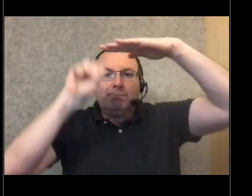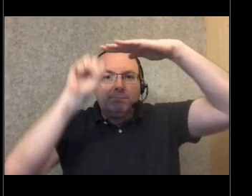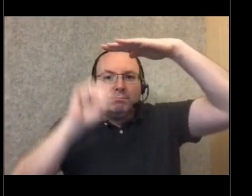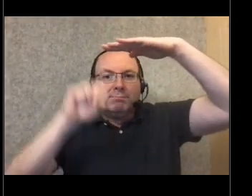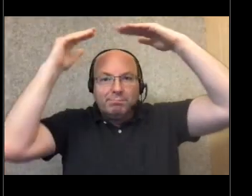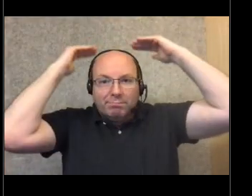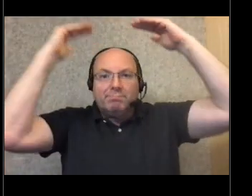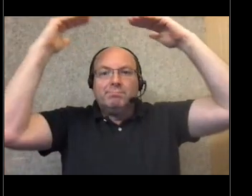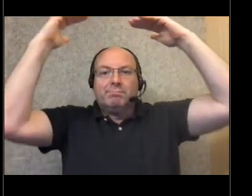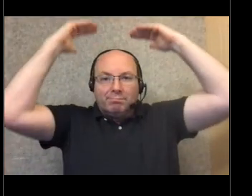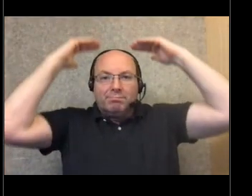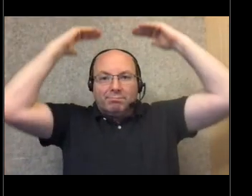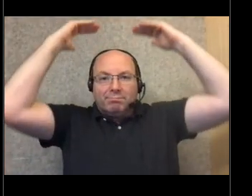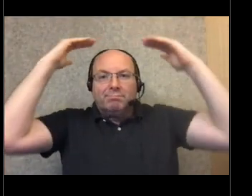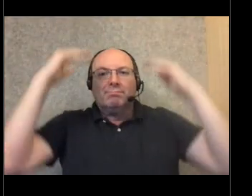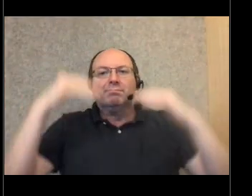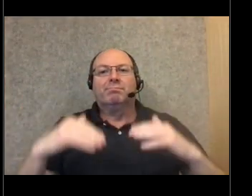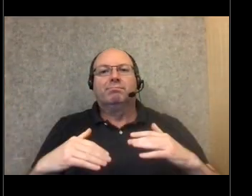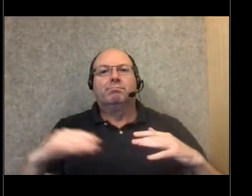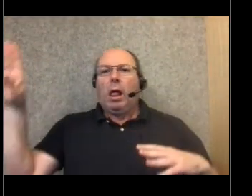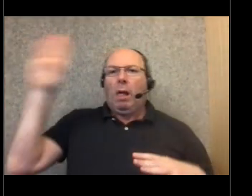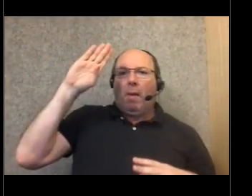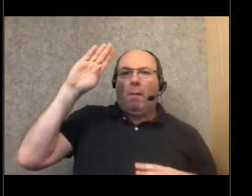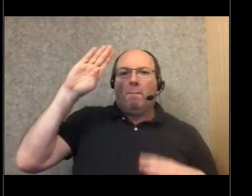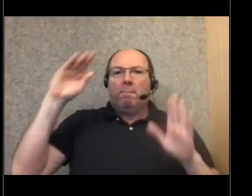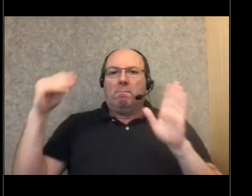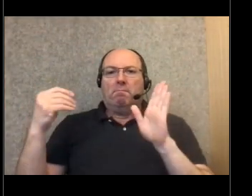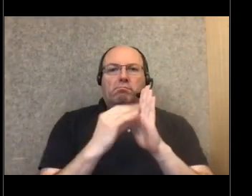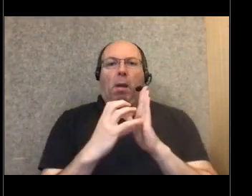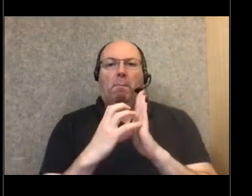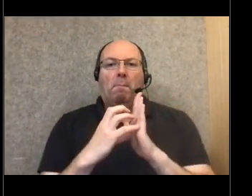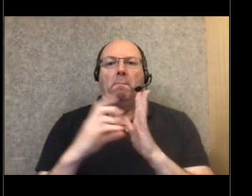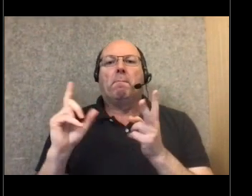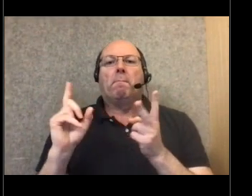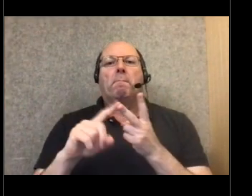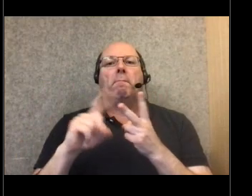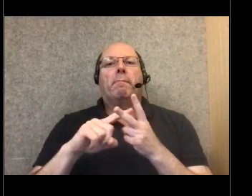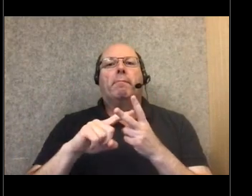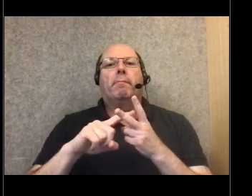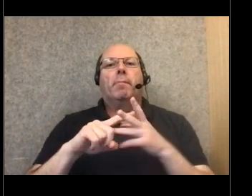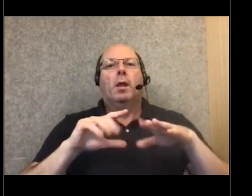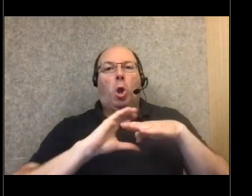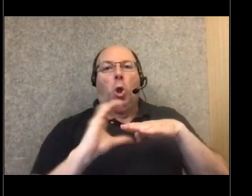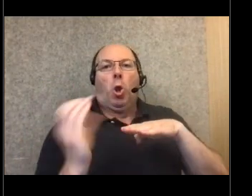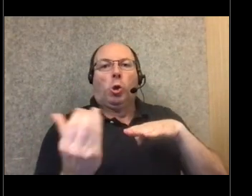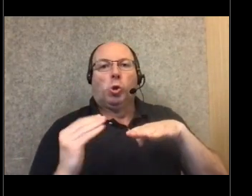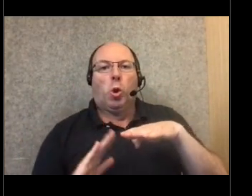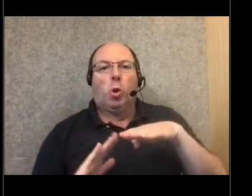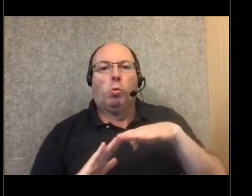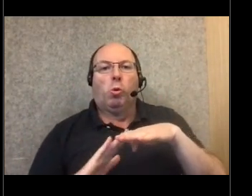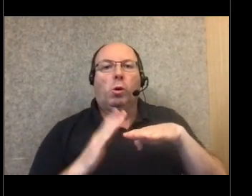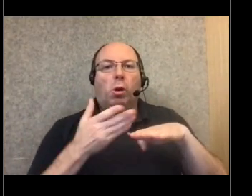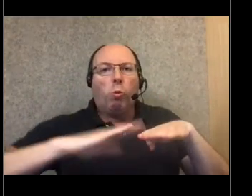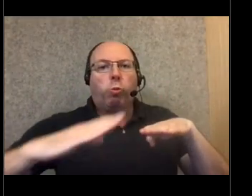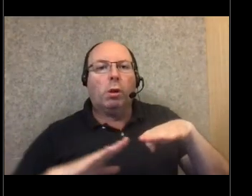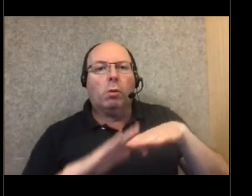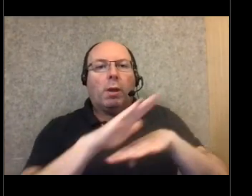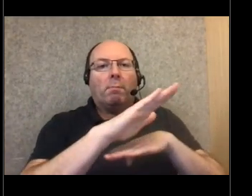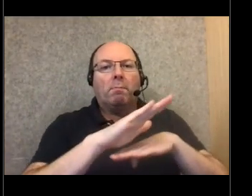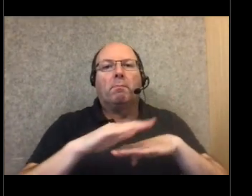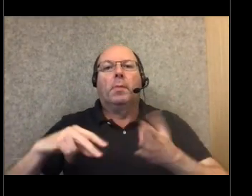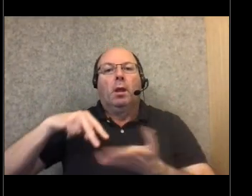curb ramps, platform lifts, and elevator designs. An accessible